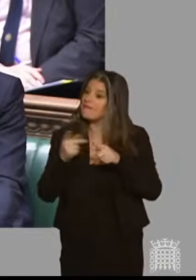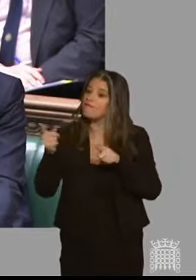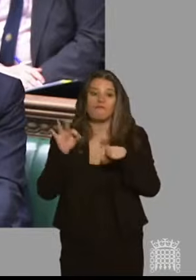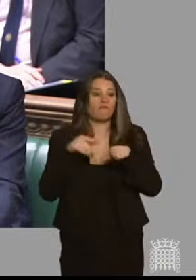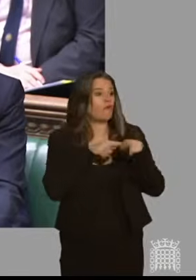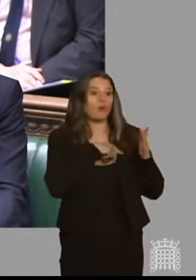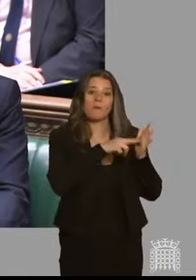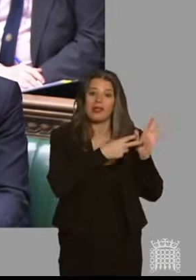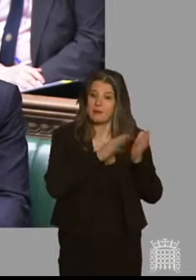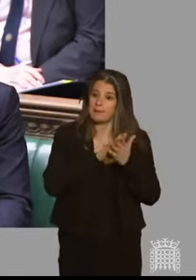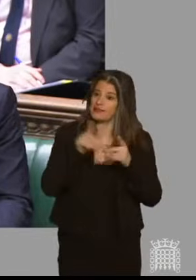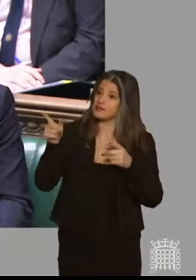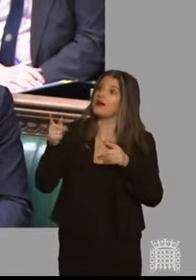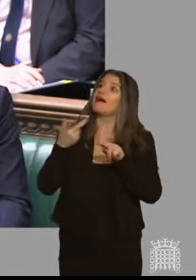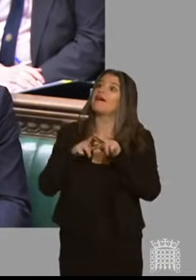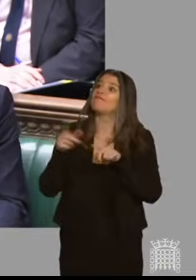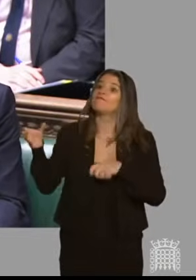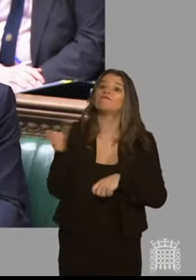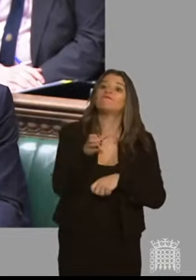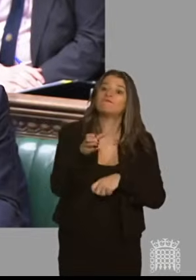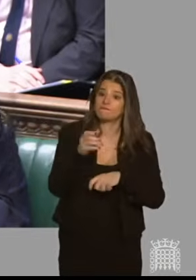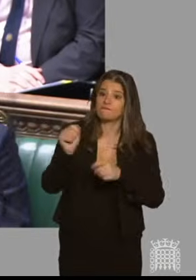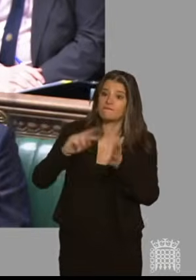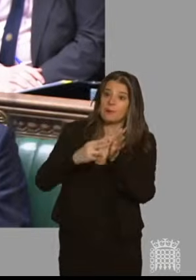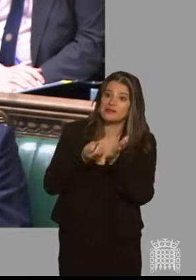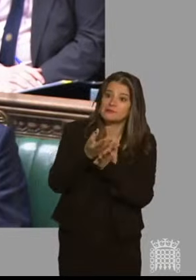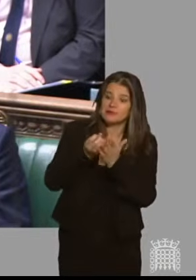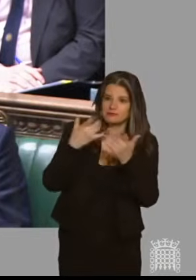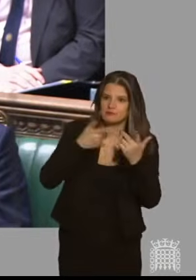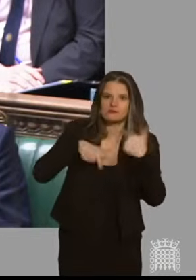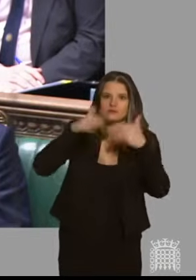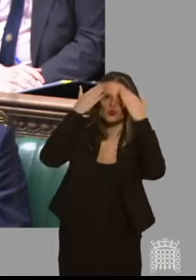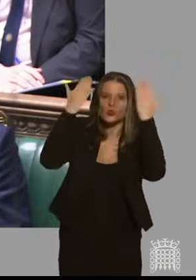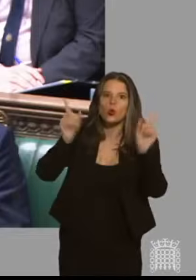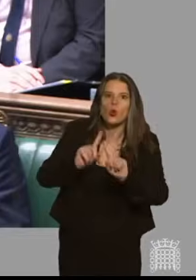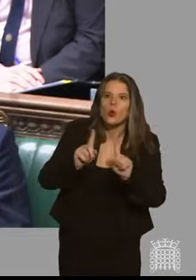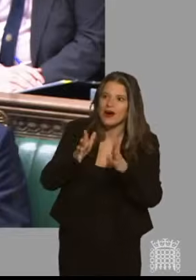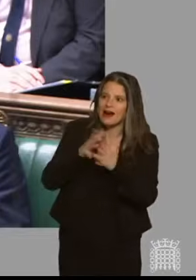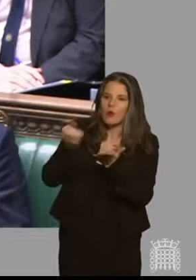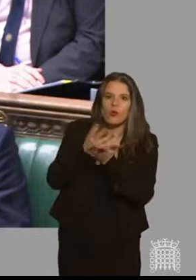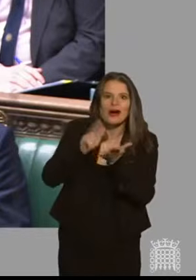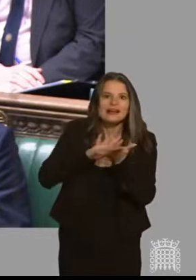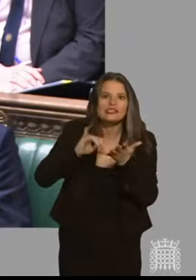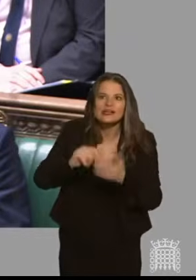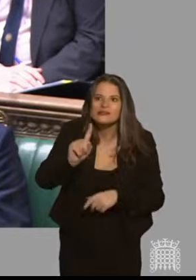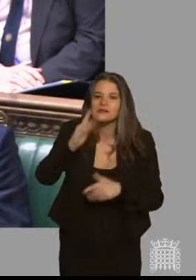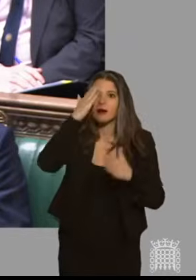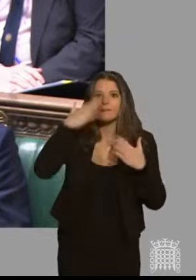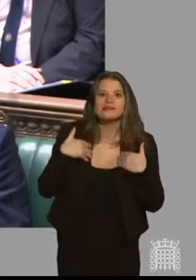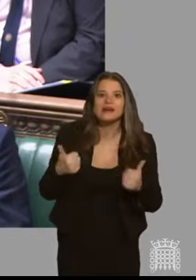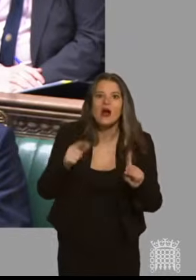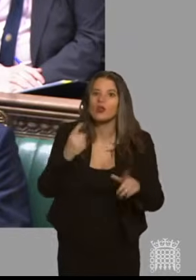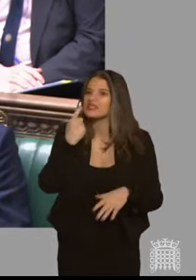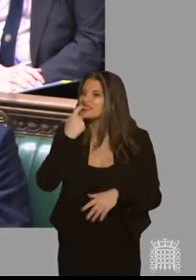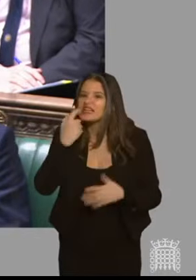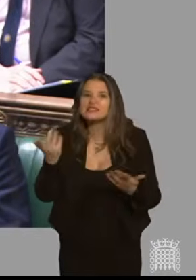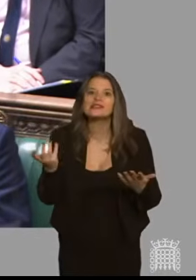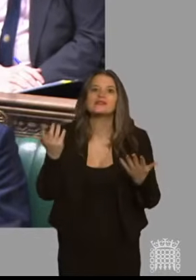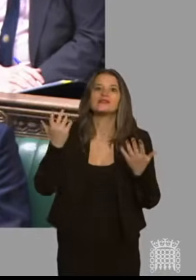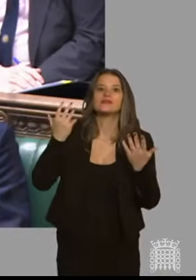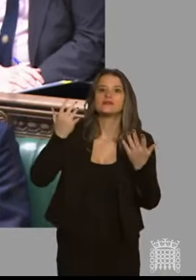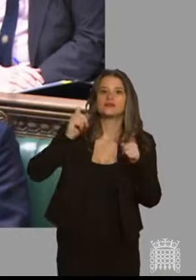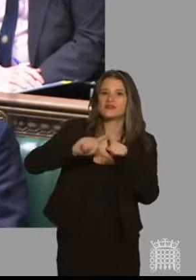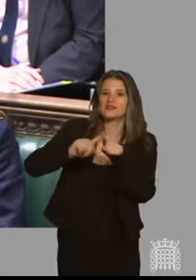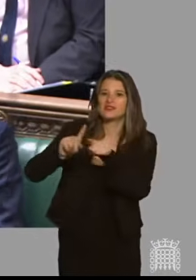he's still committed to. But what we all know, Mr. Speaker, is that while we're cutting taxes, Labour's unfunded promises mean higher taxes